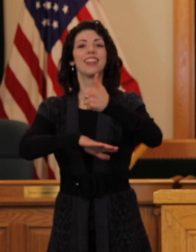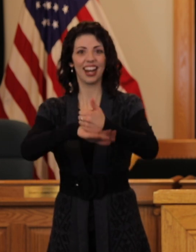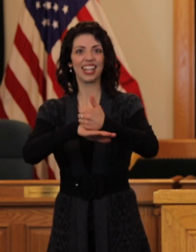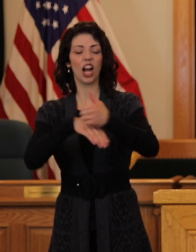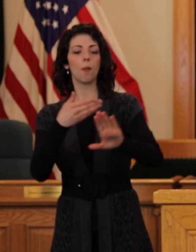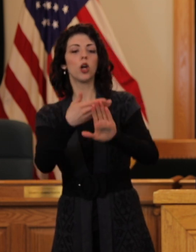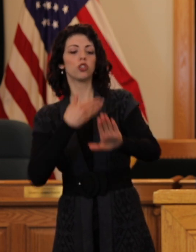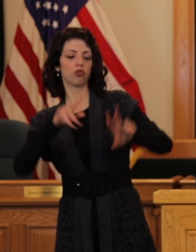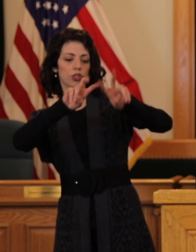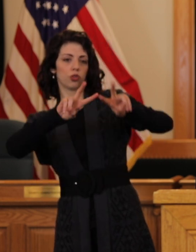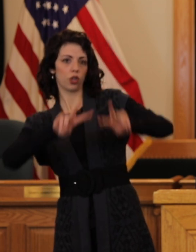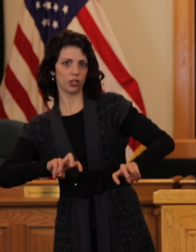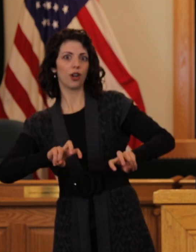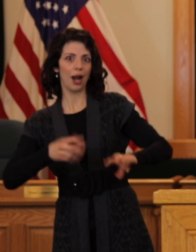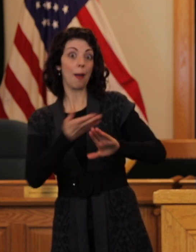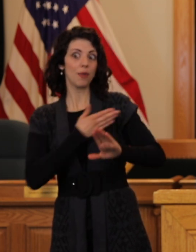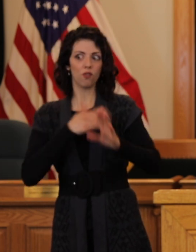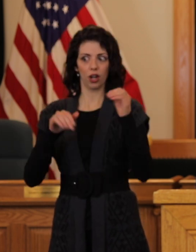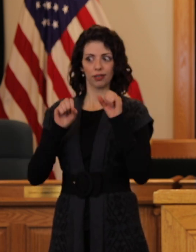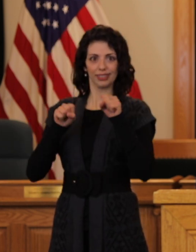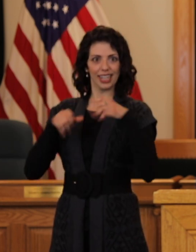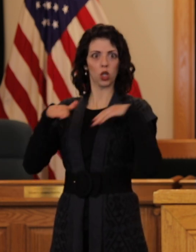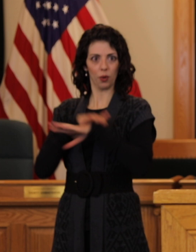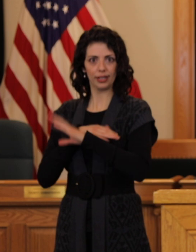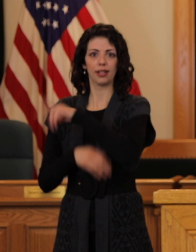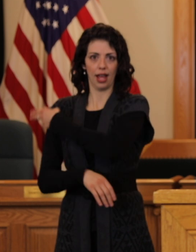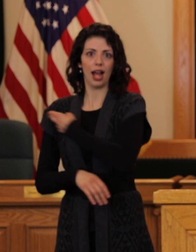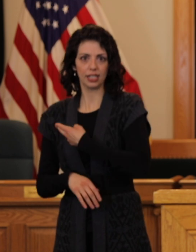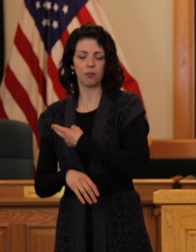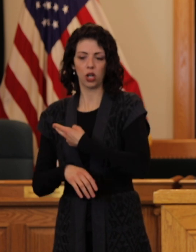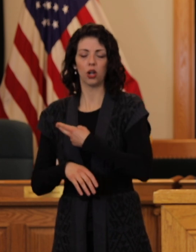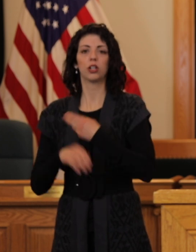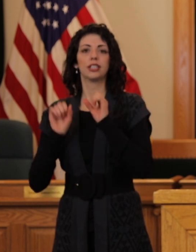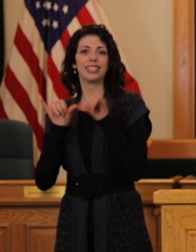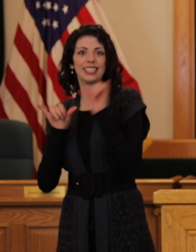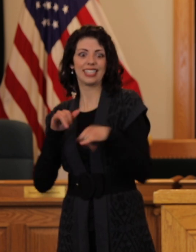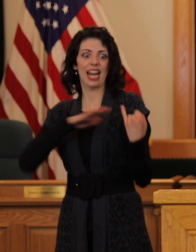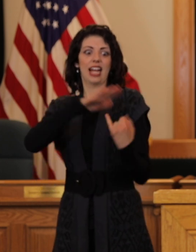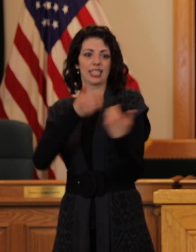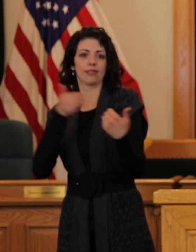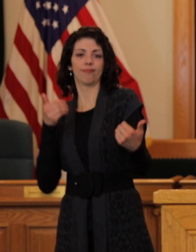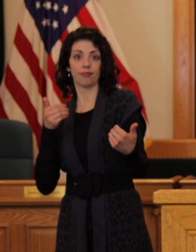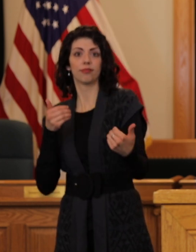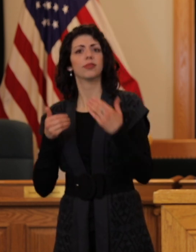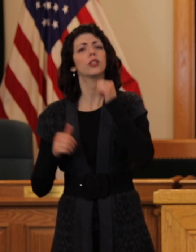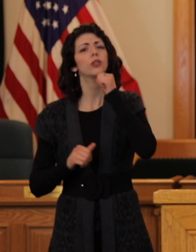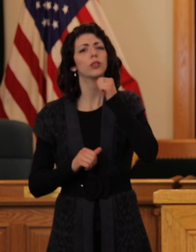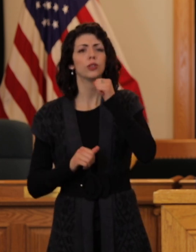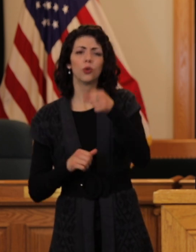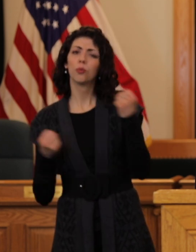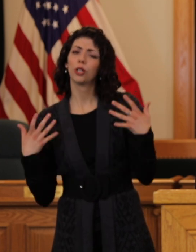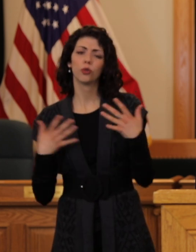to treat those respiratory patients in an isolation area on our main campus. Please remember, don't be afraid to visit